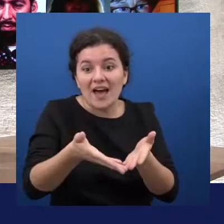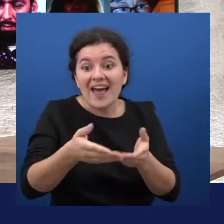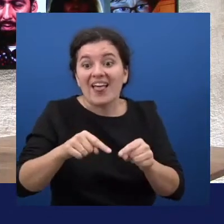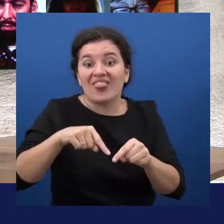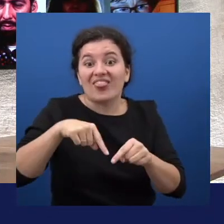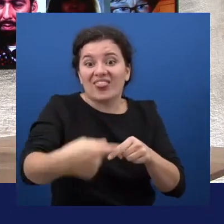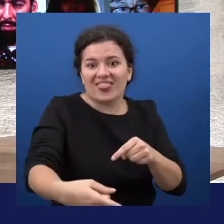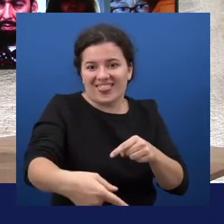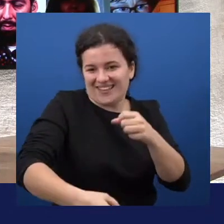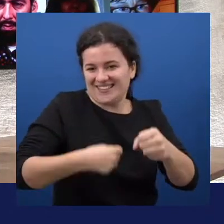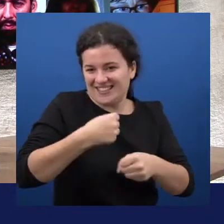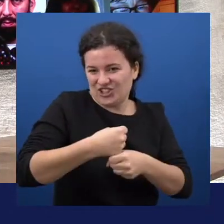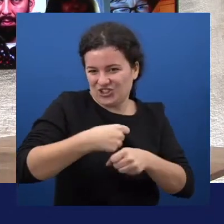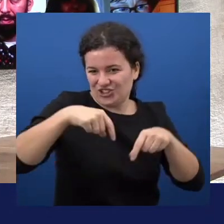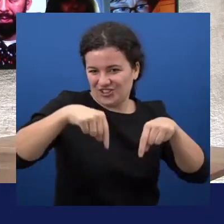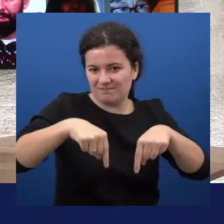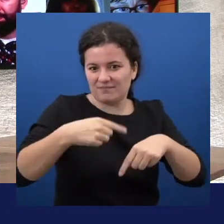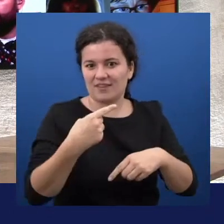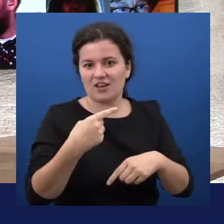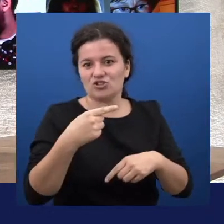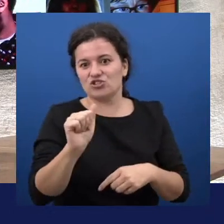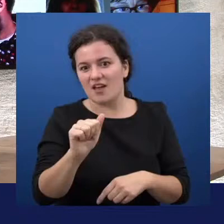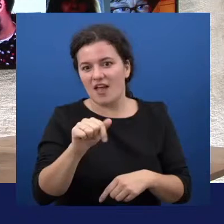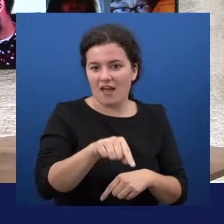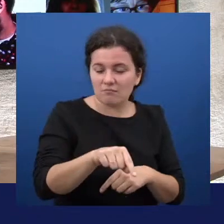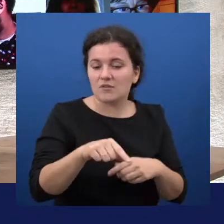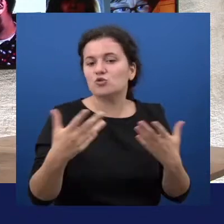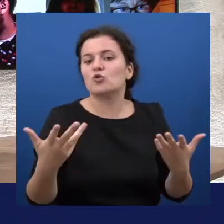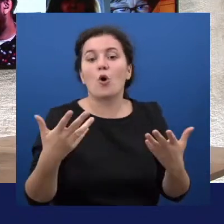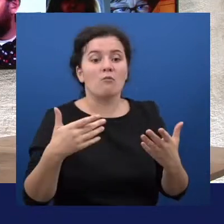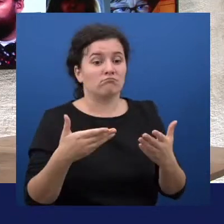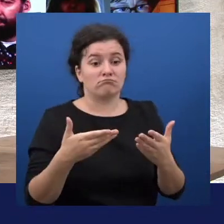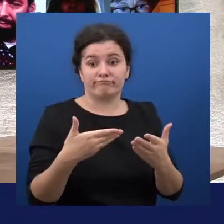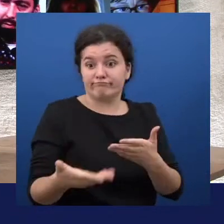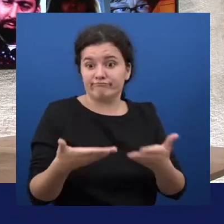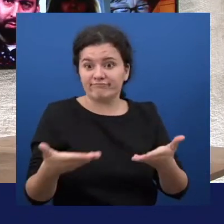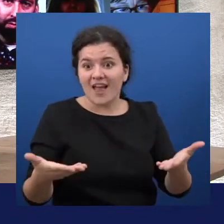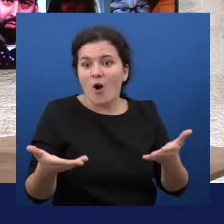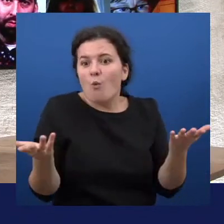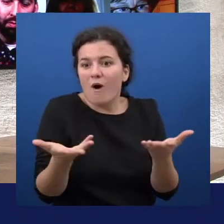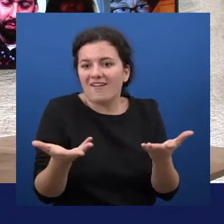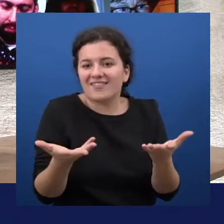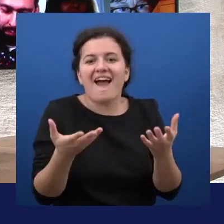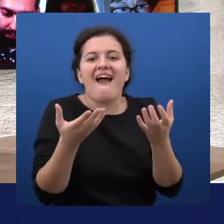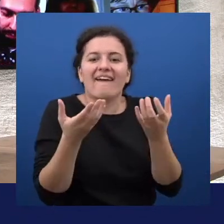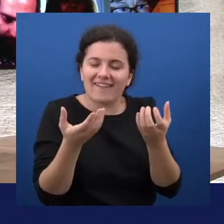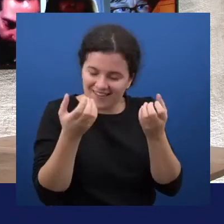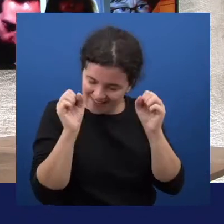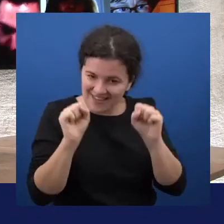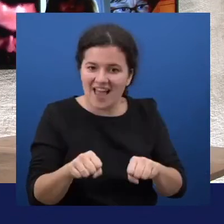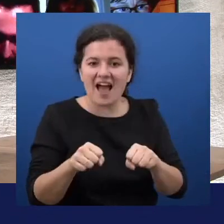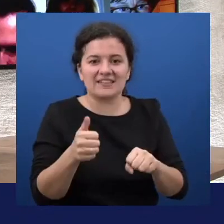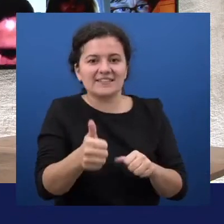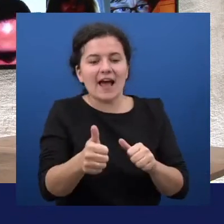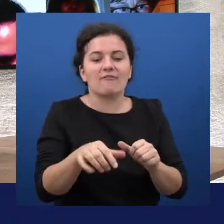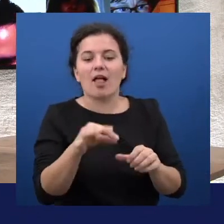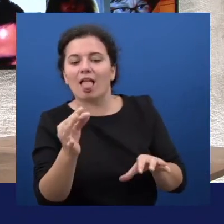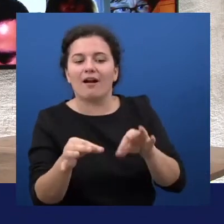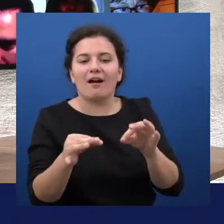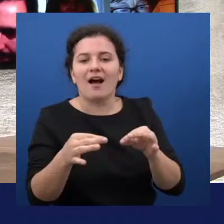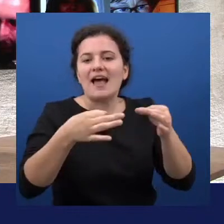cool to play around with decision services like anomaly